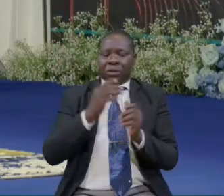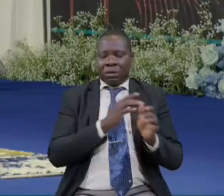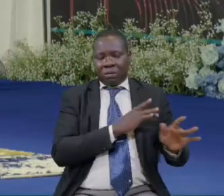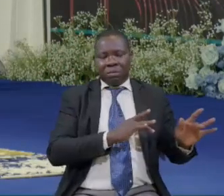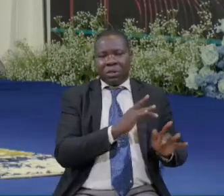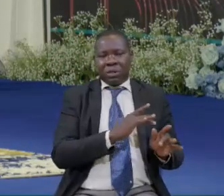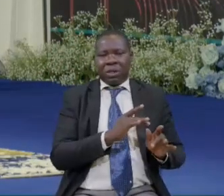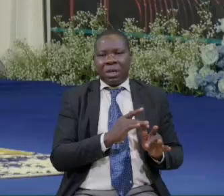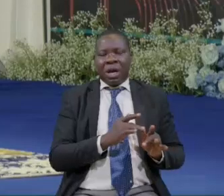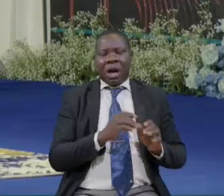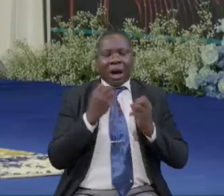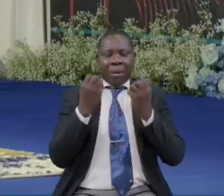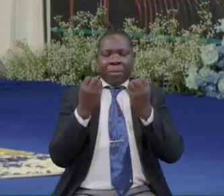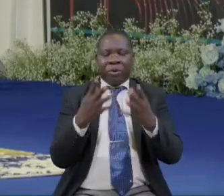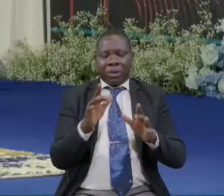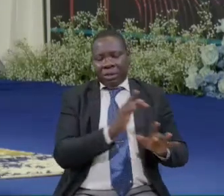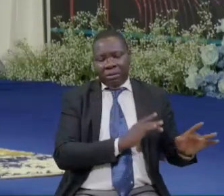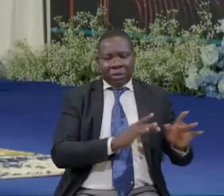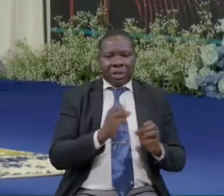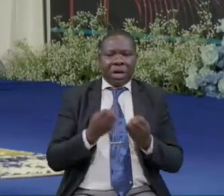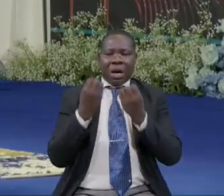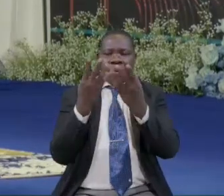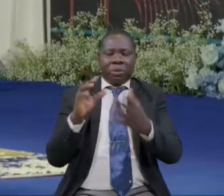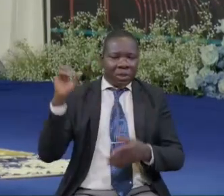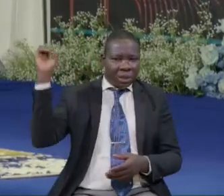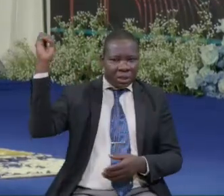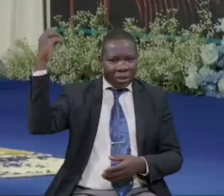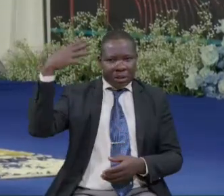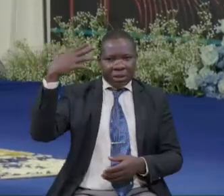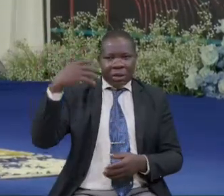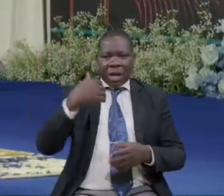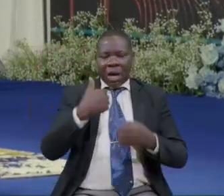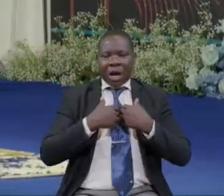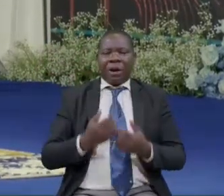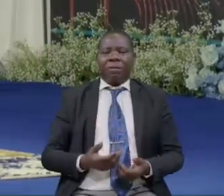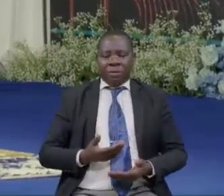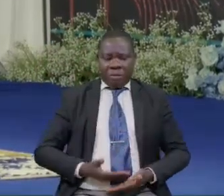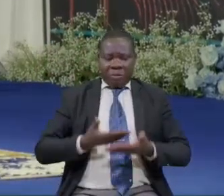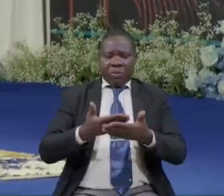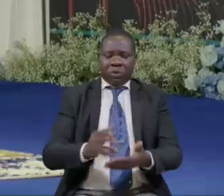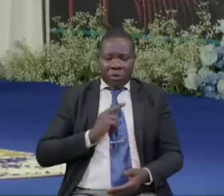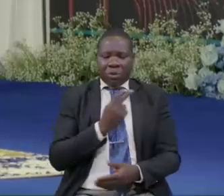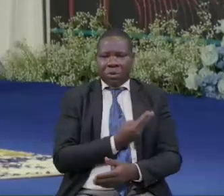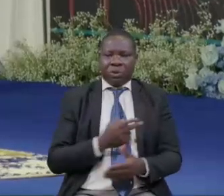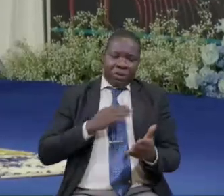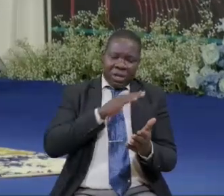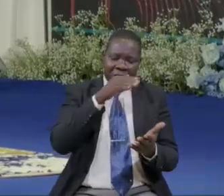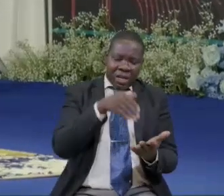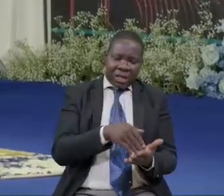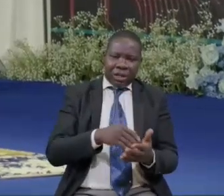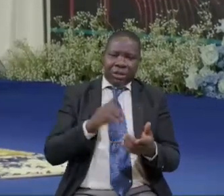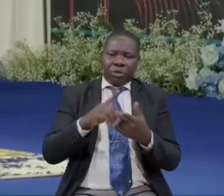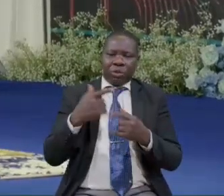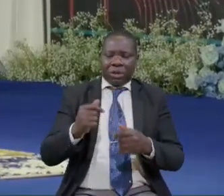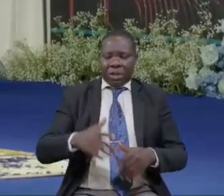mercy, abundant grace, has begotten us again unto a lively